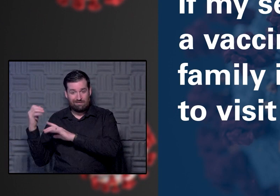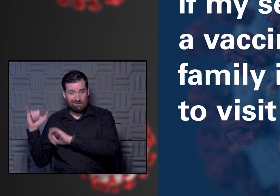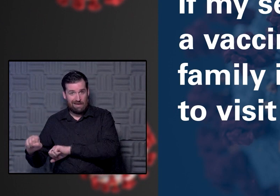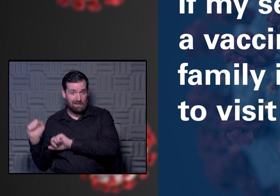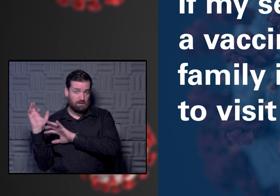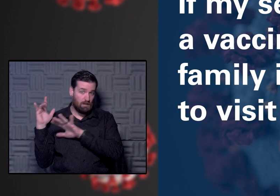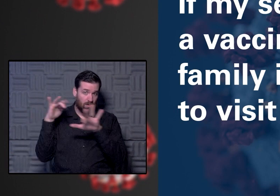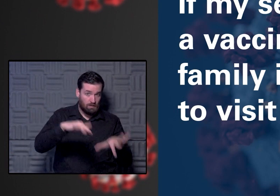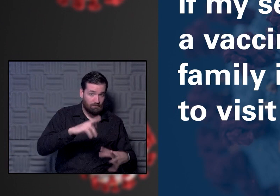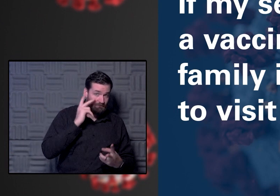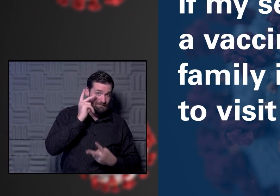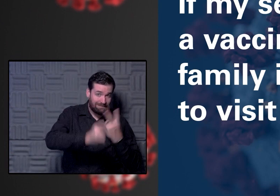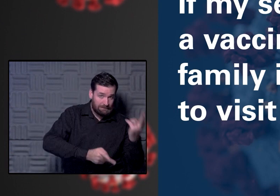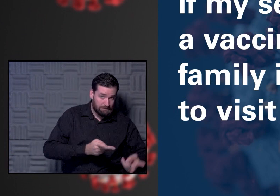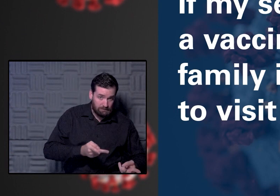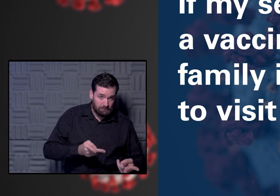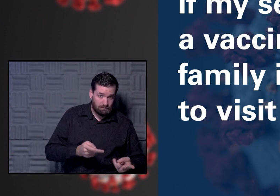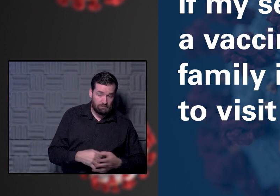visit that person?